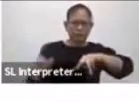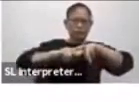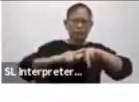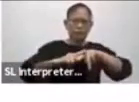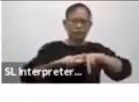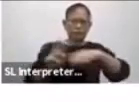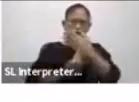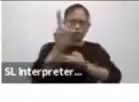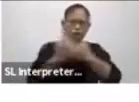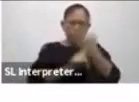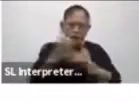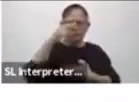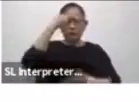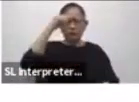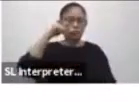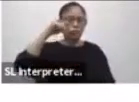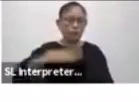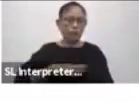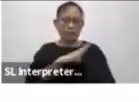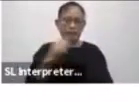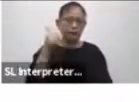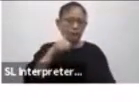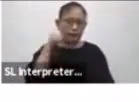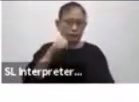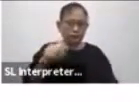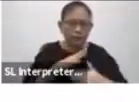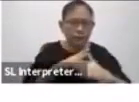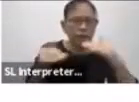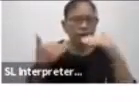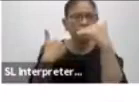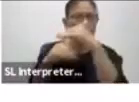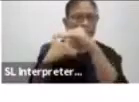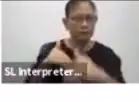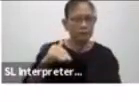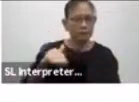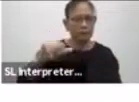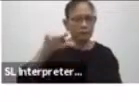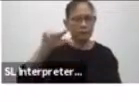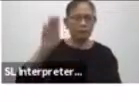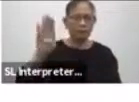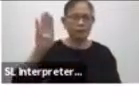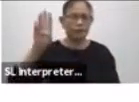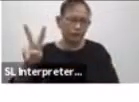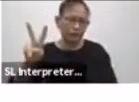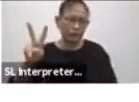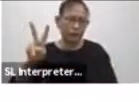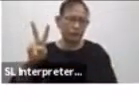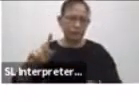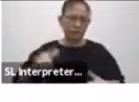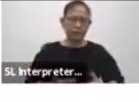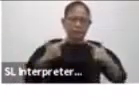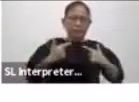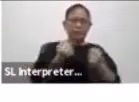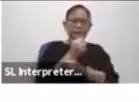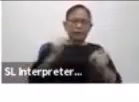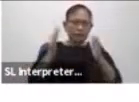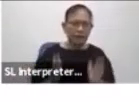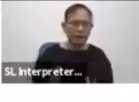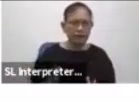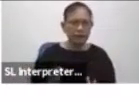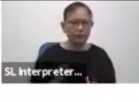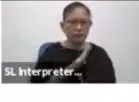and girls, but also limiting the GBV survivors' ability to distance themselves from their abusers or